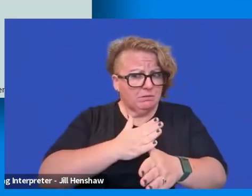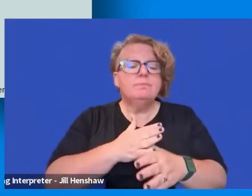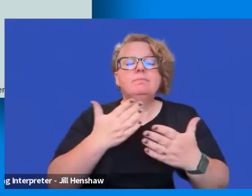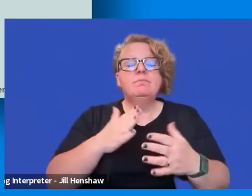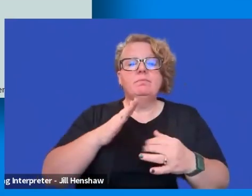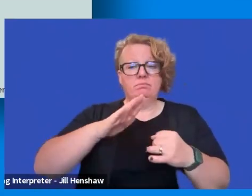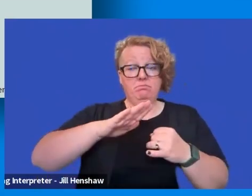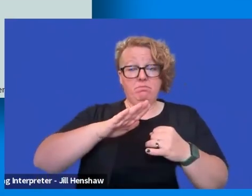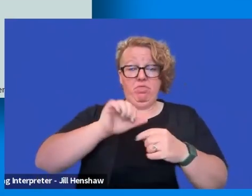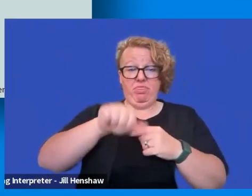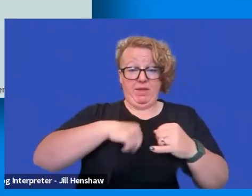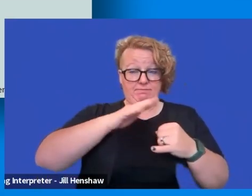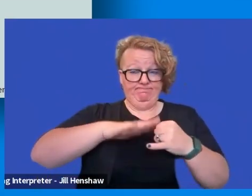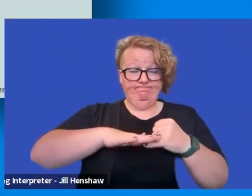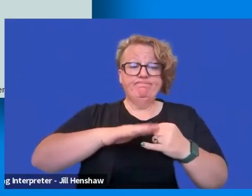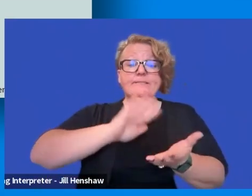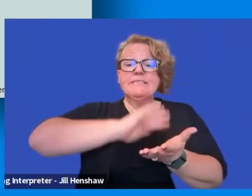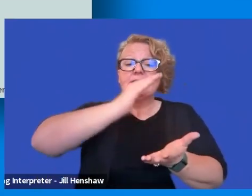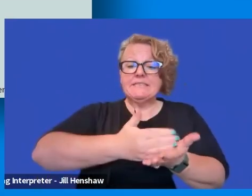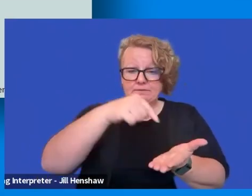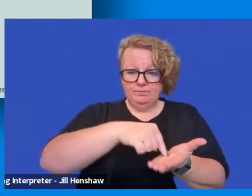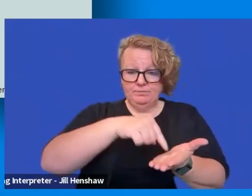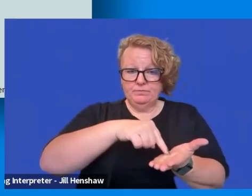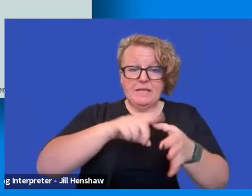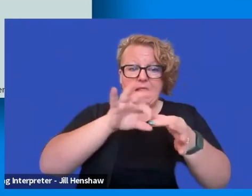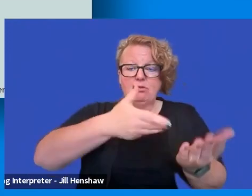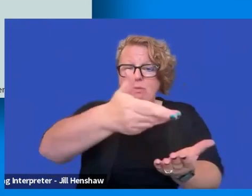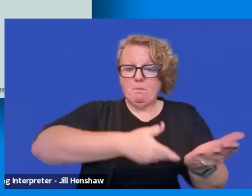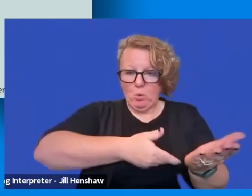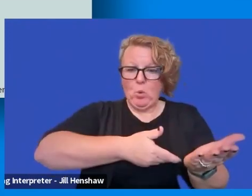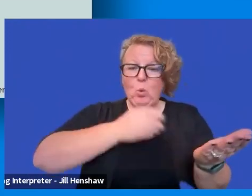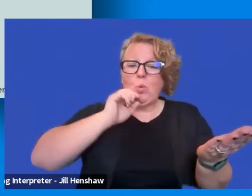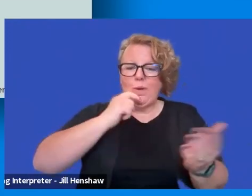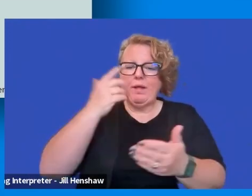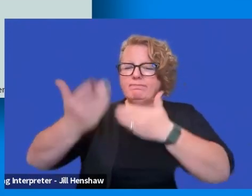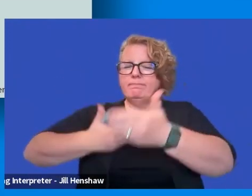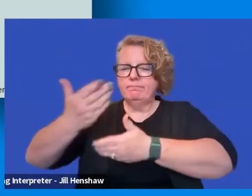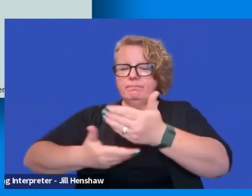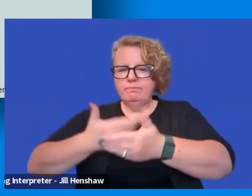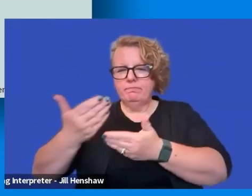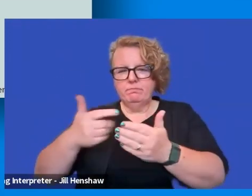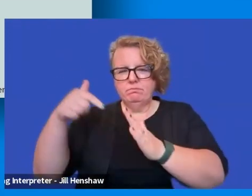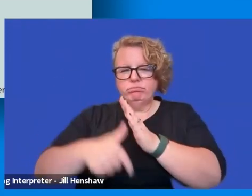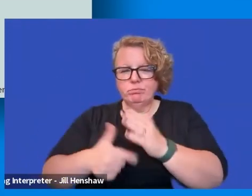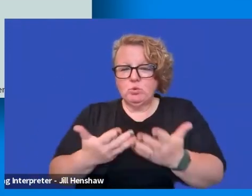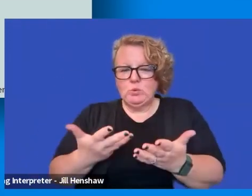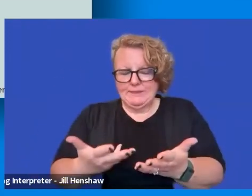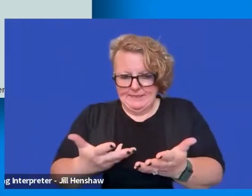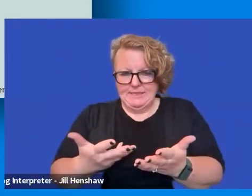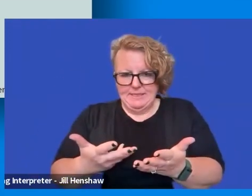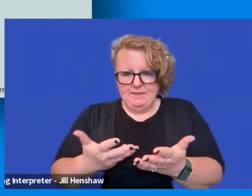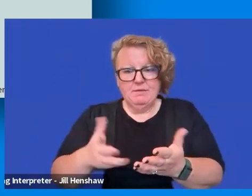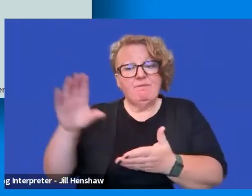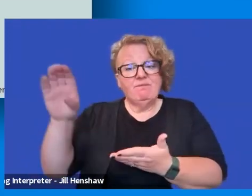lastly, this is the data set for the report that we'll be speaking about in most detail today on the